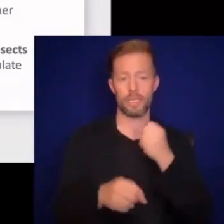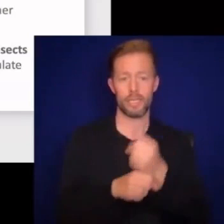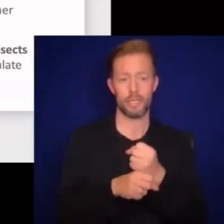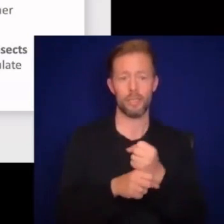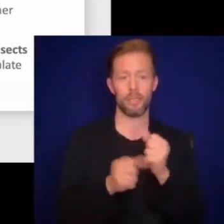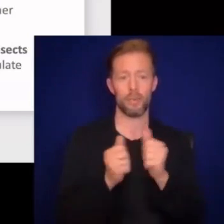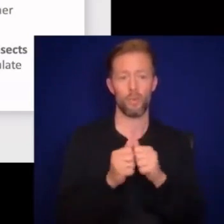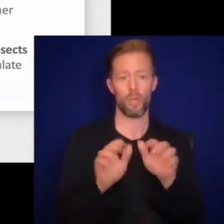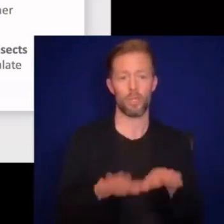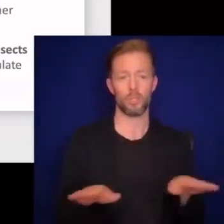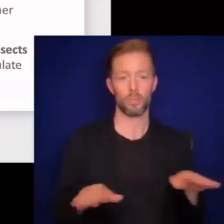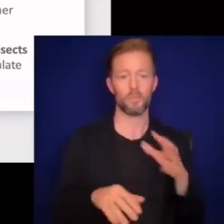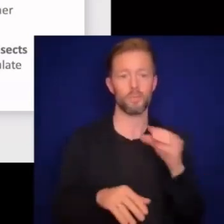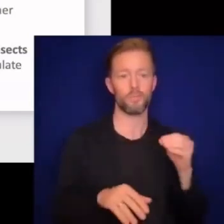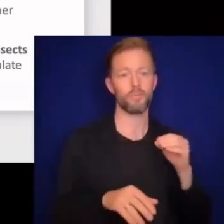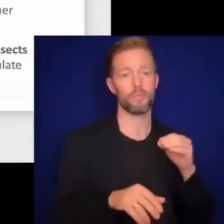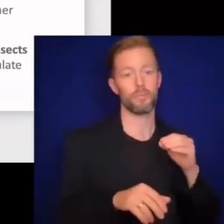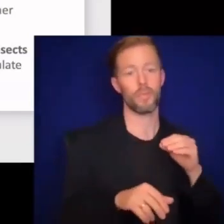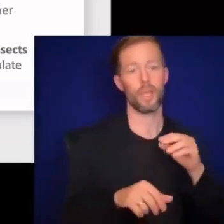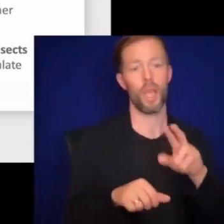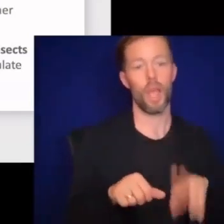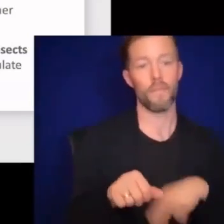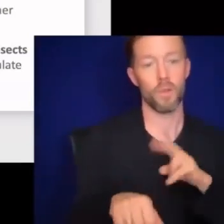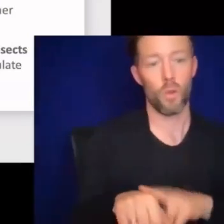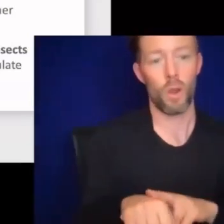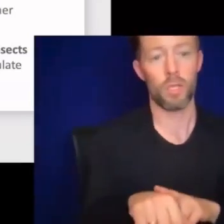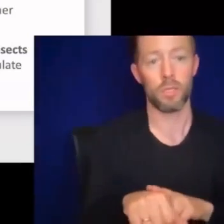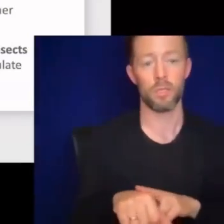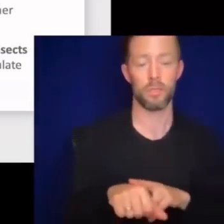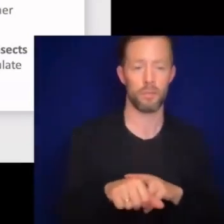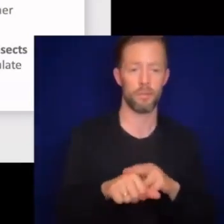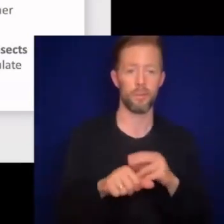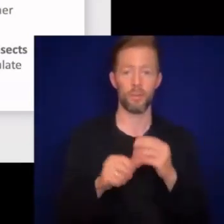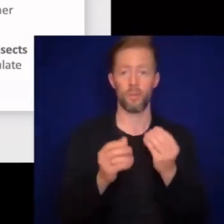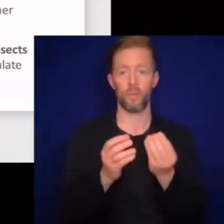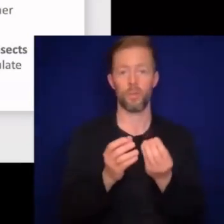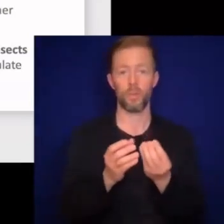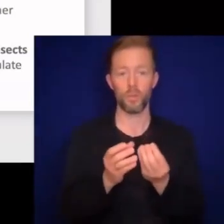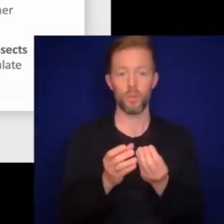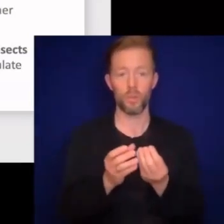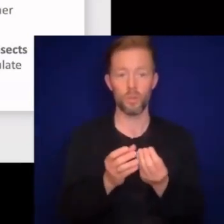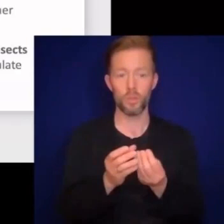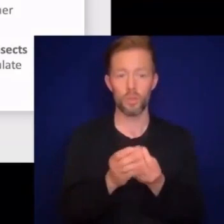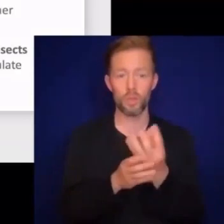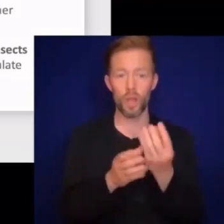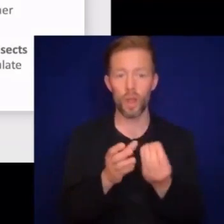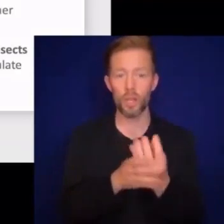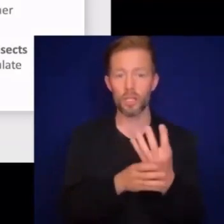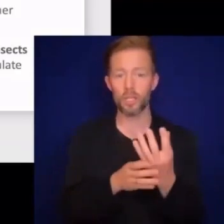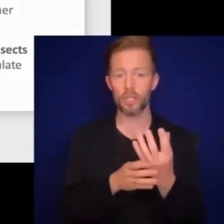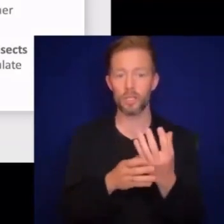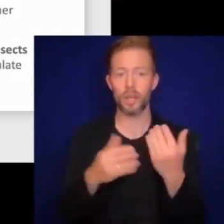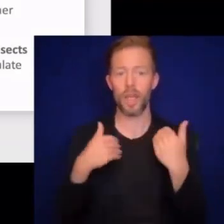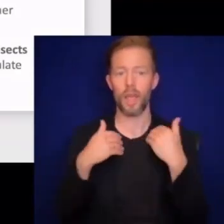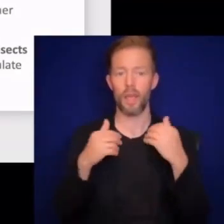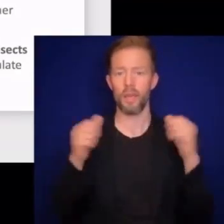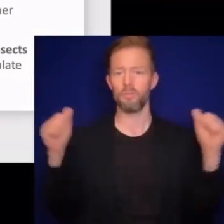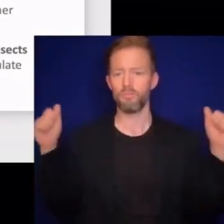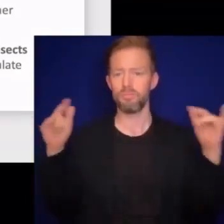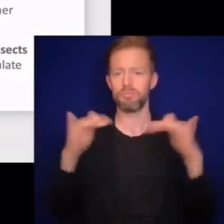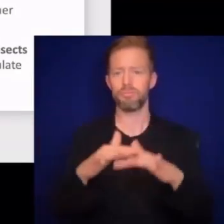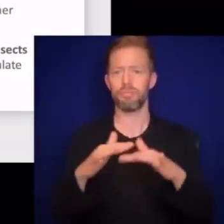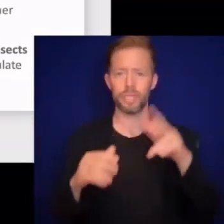growing season with little children. And of course, the gardens bring a lot of